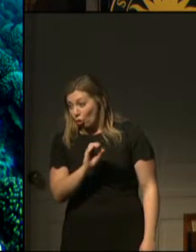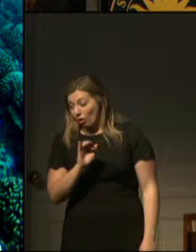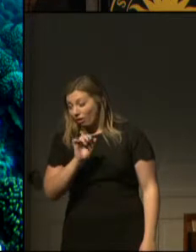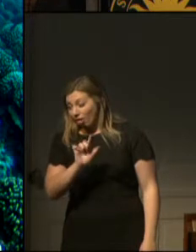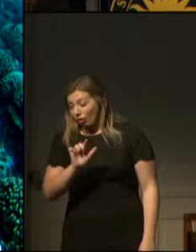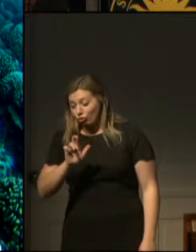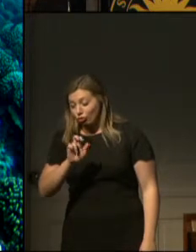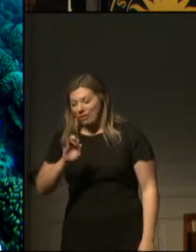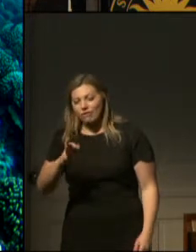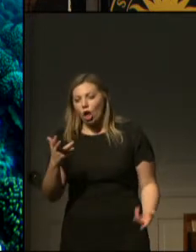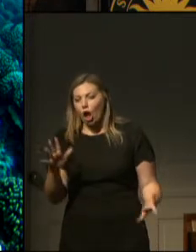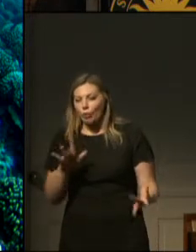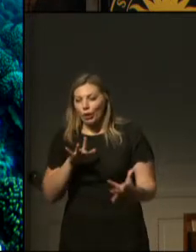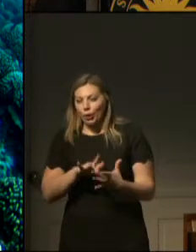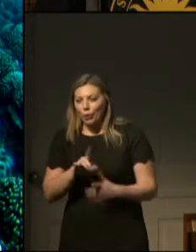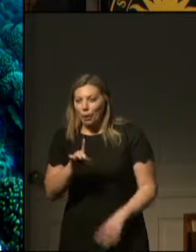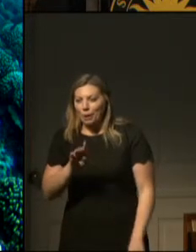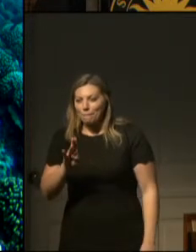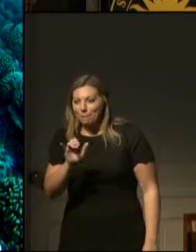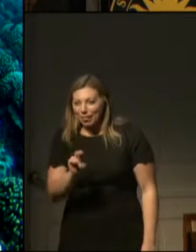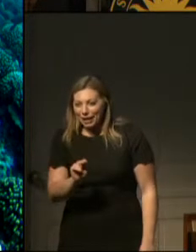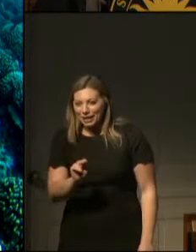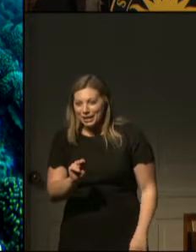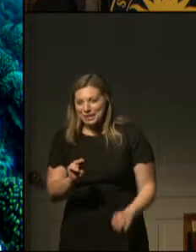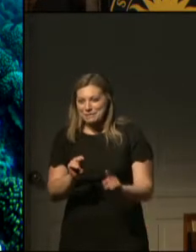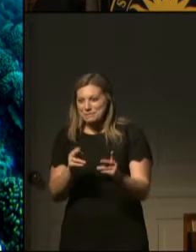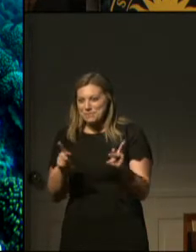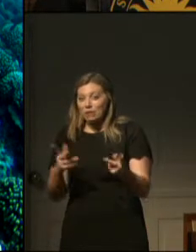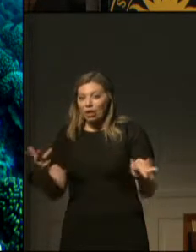So let's just put all the funding towards corals instead.